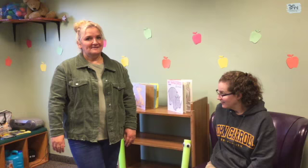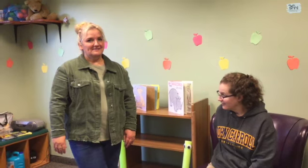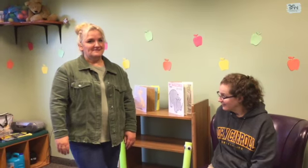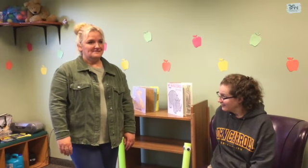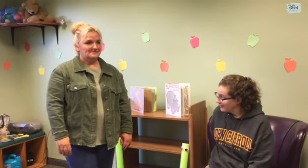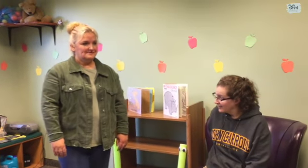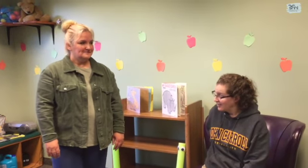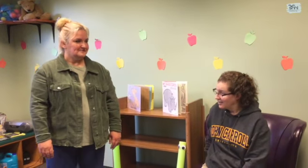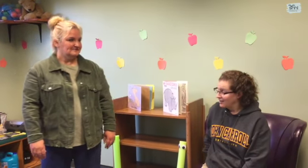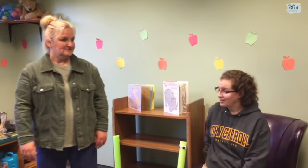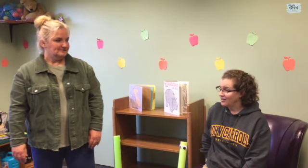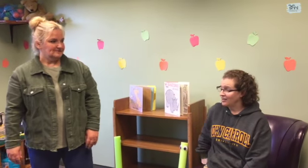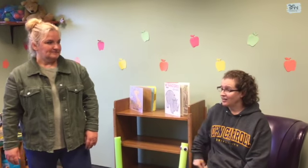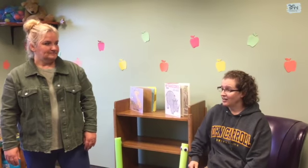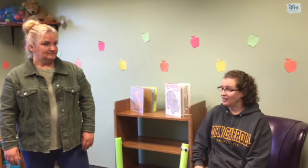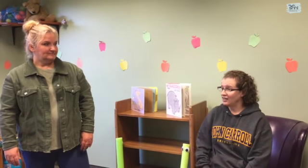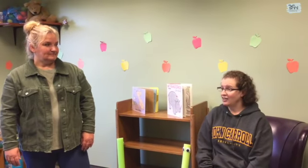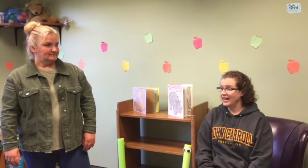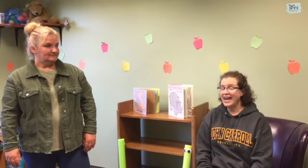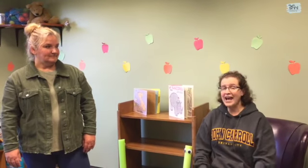theme tonight, friends?